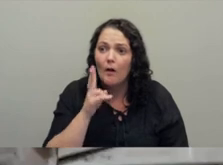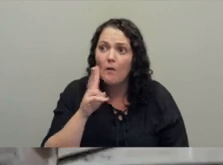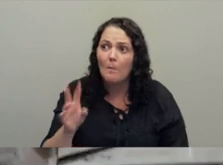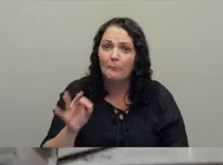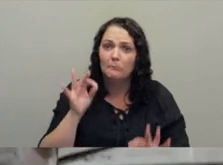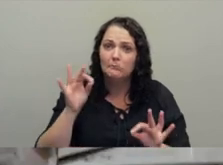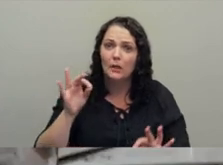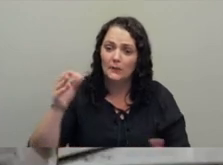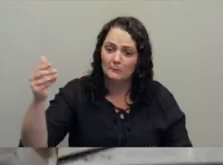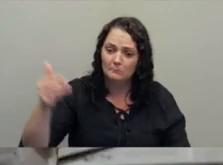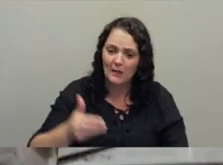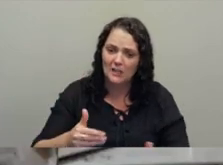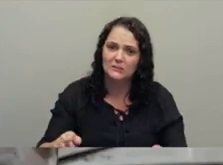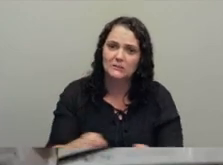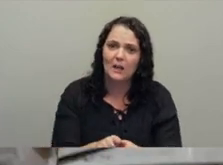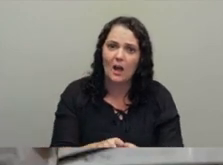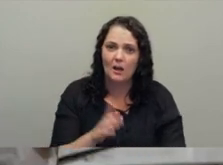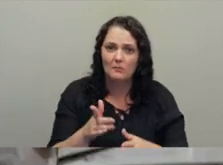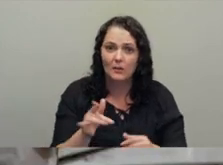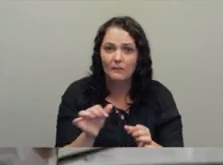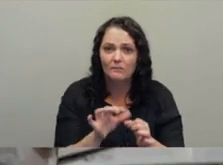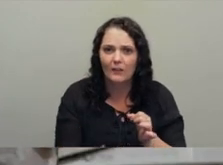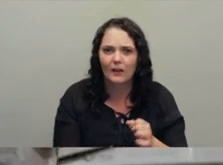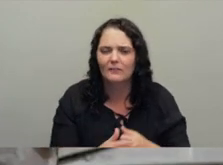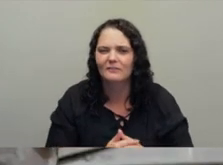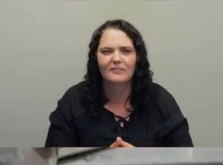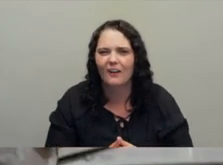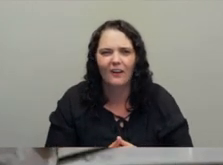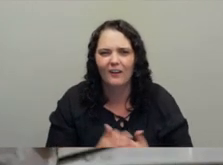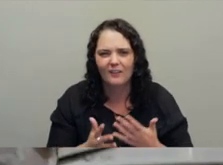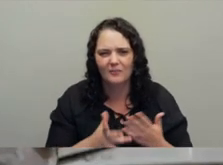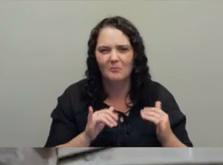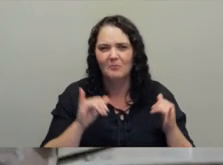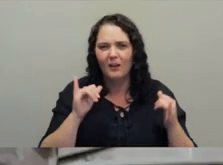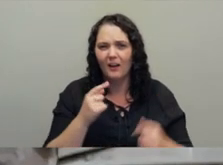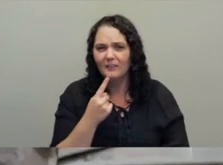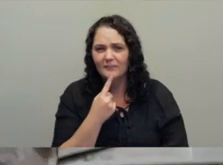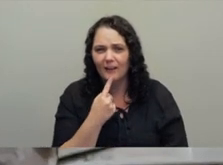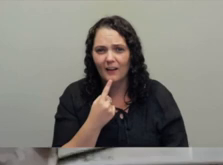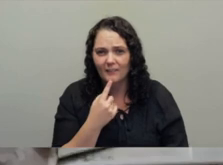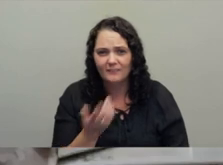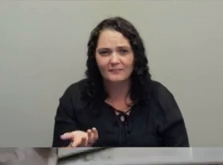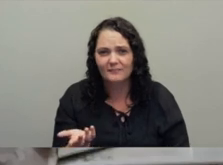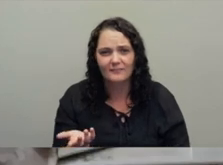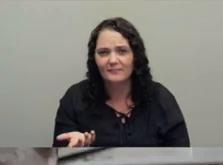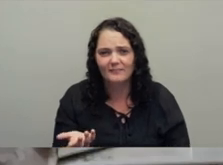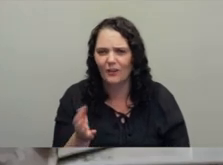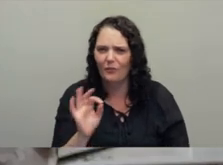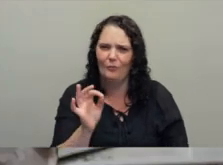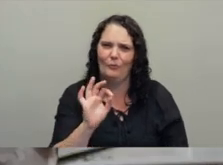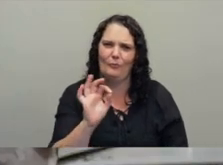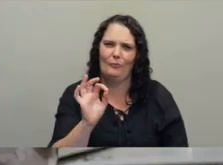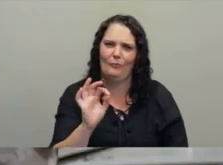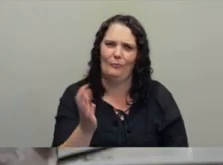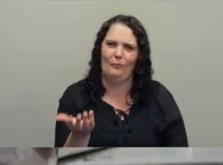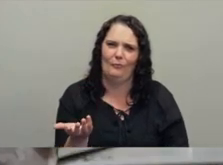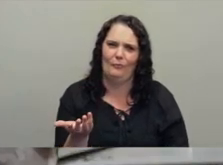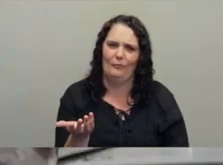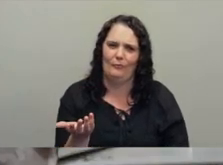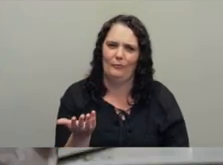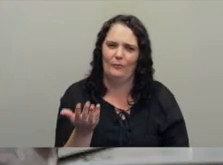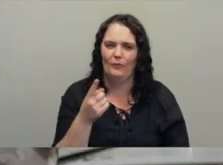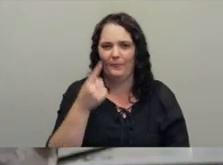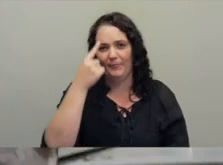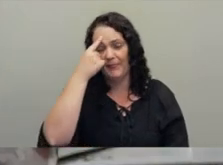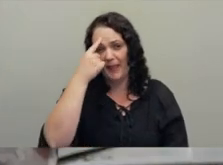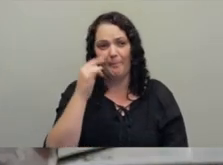talk about moral badness. You can talk about bad taste. You know, one of the other criticisms of Boucher was that it was just downright sleazy, you know? So when you